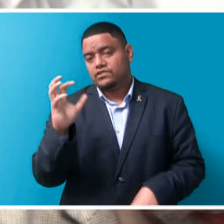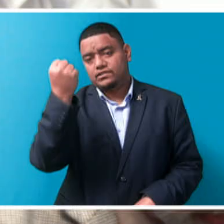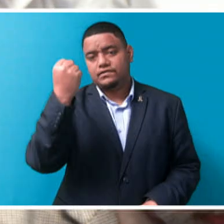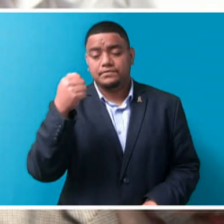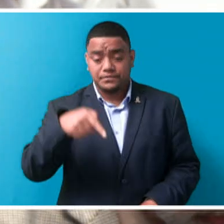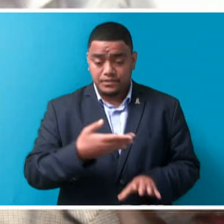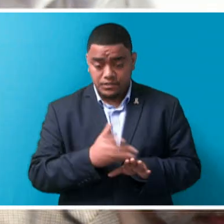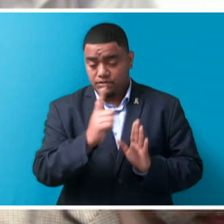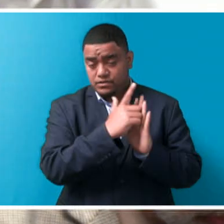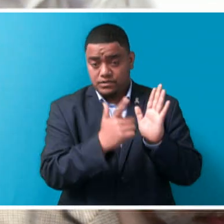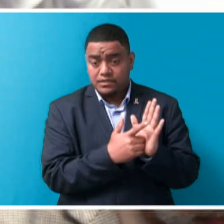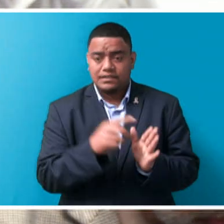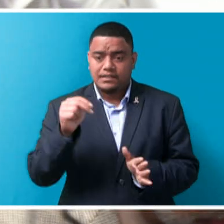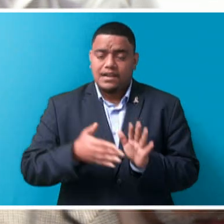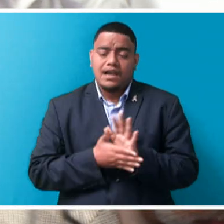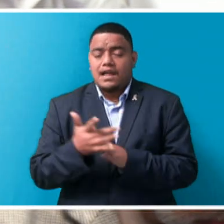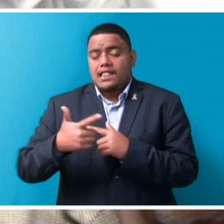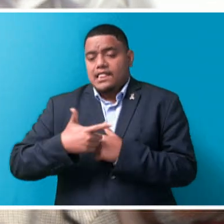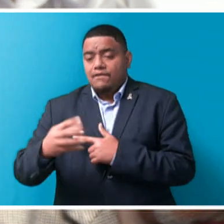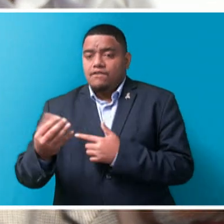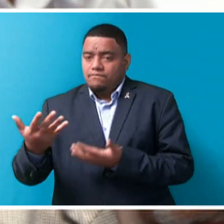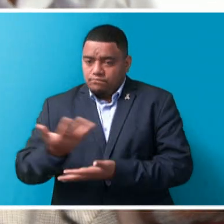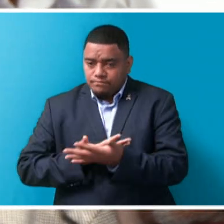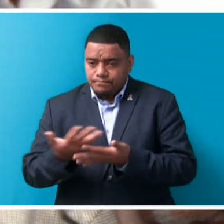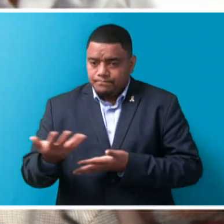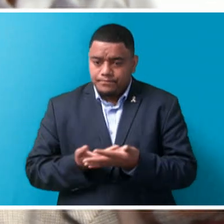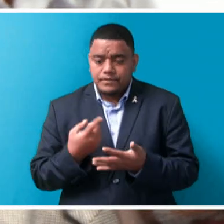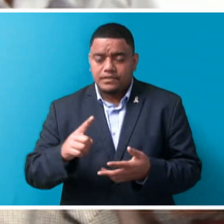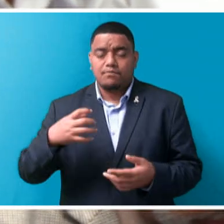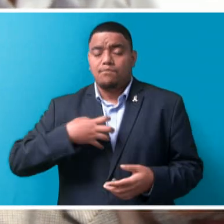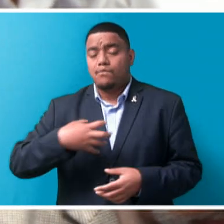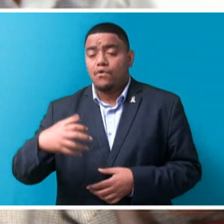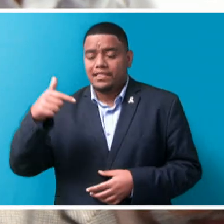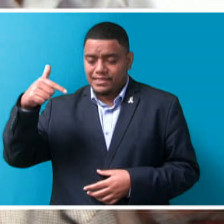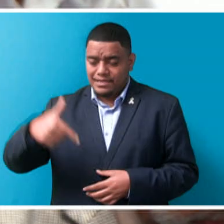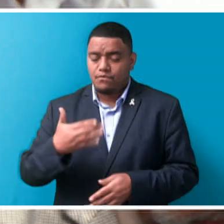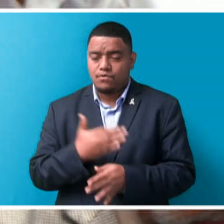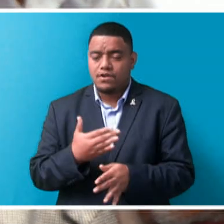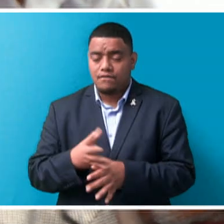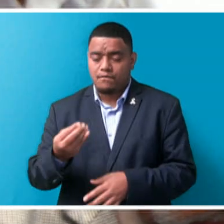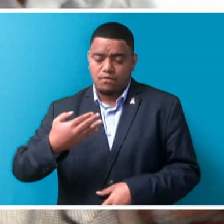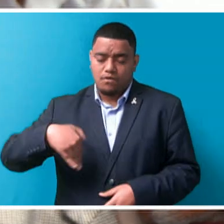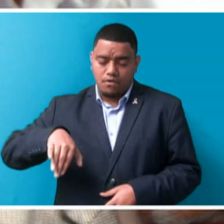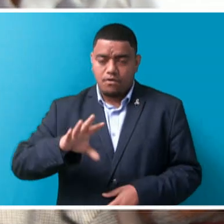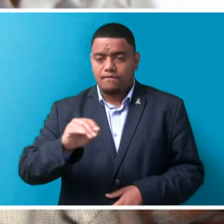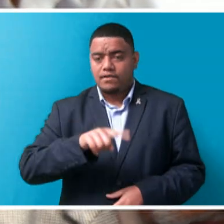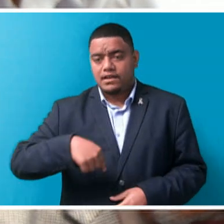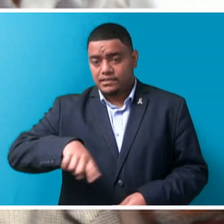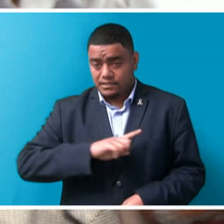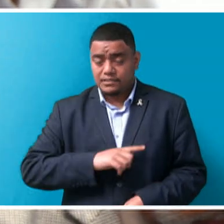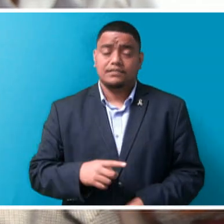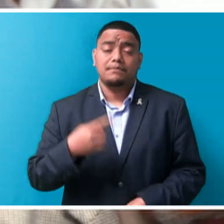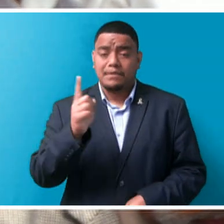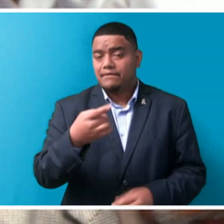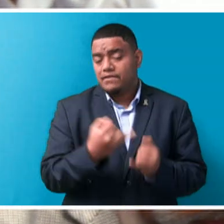new legislation demands a higher level of compliance, deeper scrutiny, and more thorough work from all of us. But it is necessary